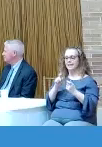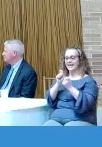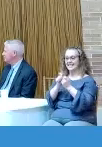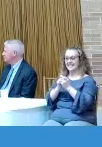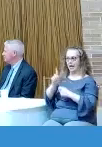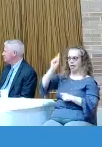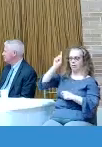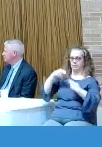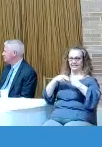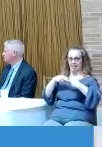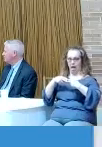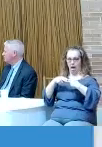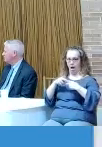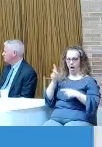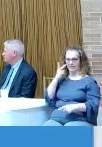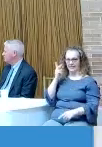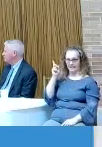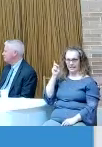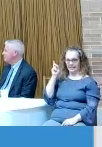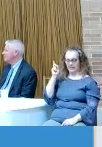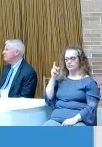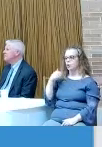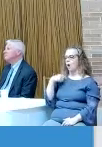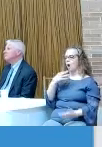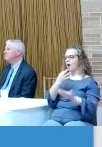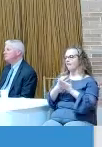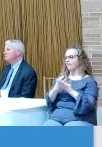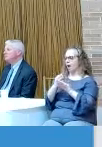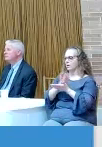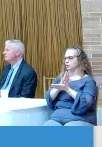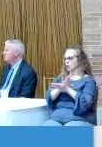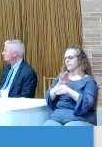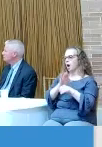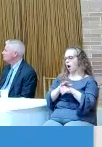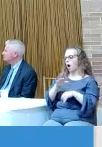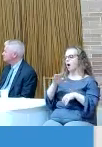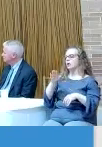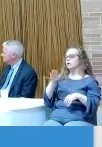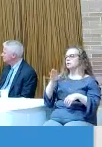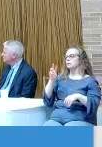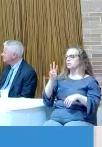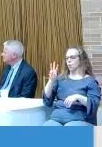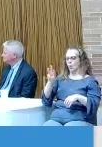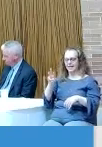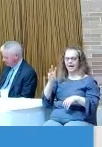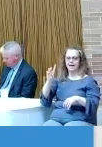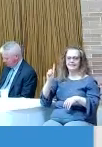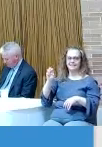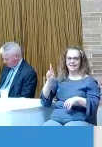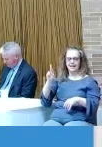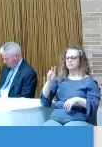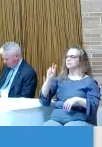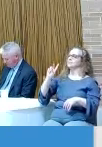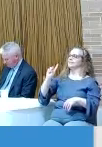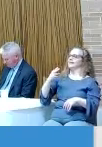up on the slide you can all see them we have fact sheets on our website DHR has information on its website